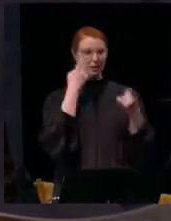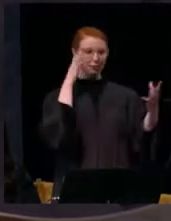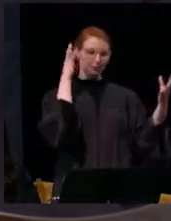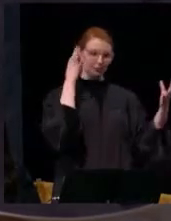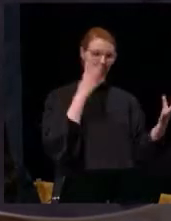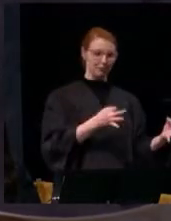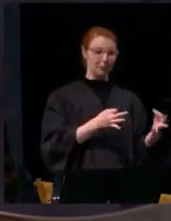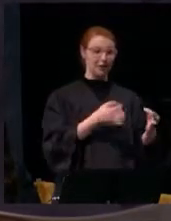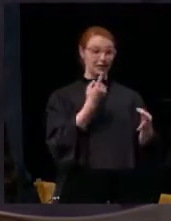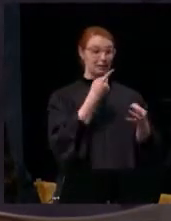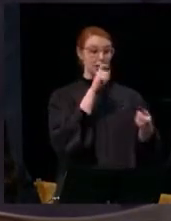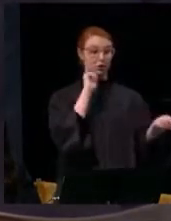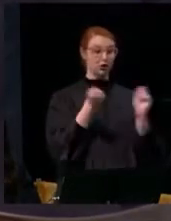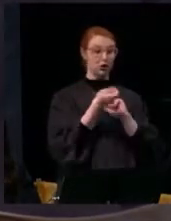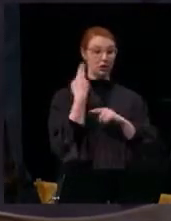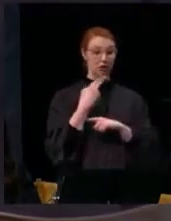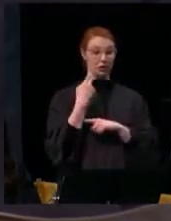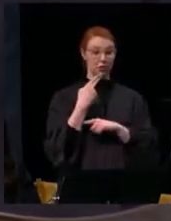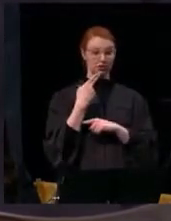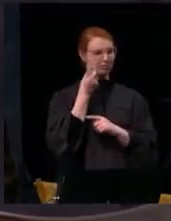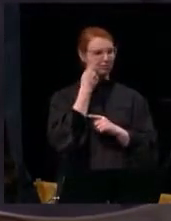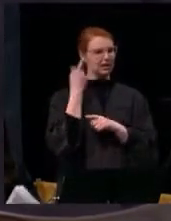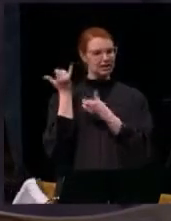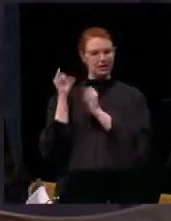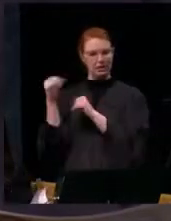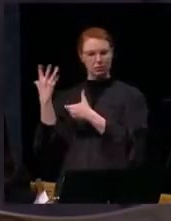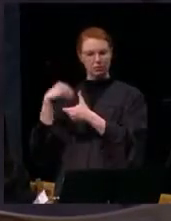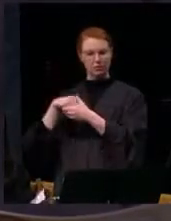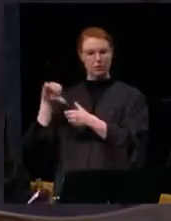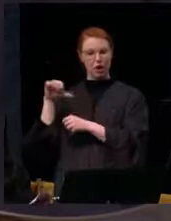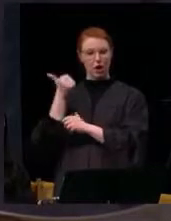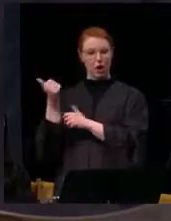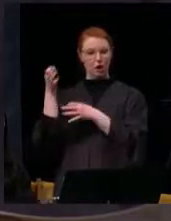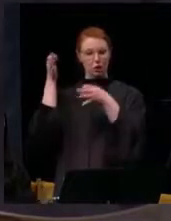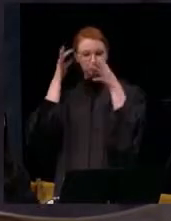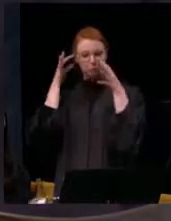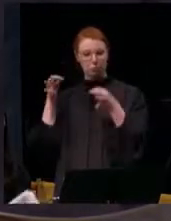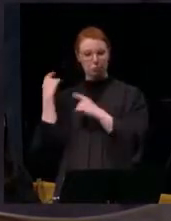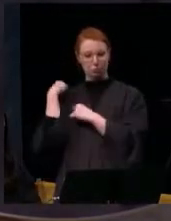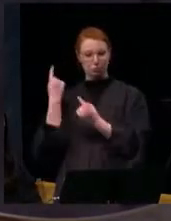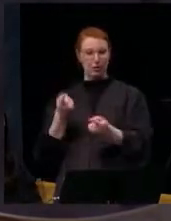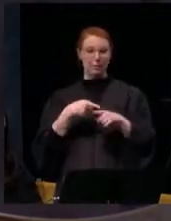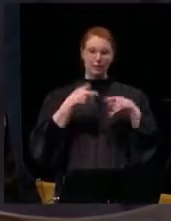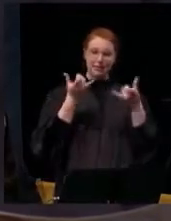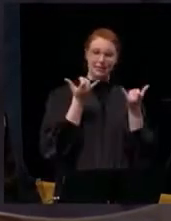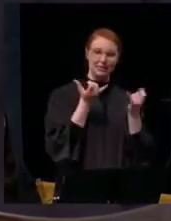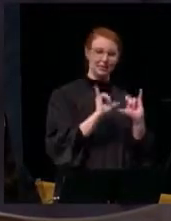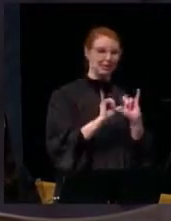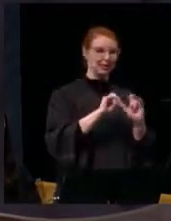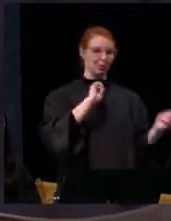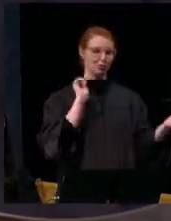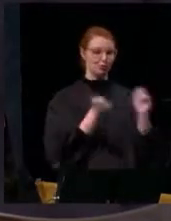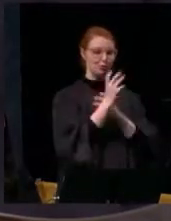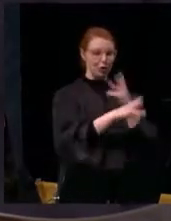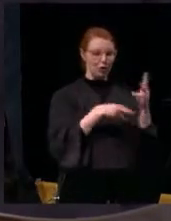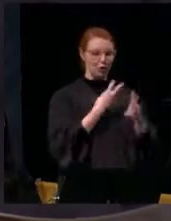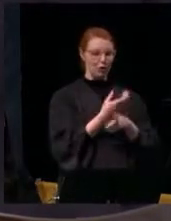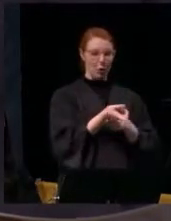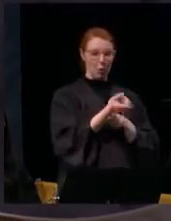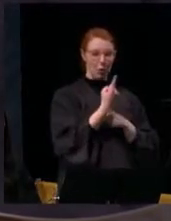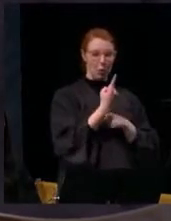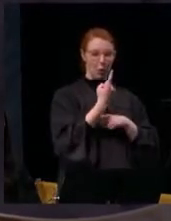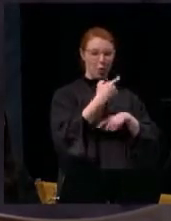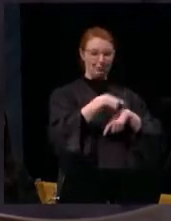key legal monuments prior to this, he remains a titan of justice for the years of impact from this single point in